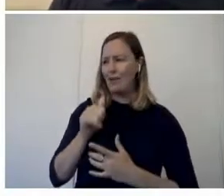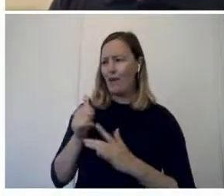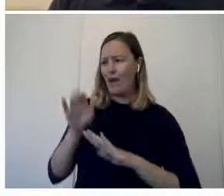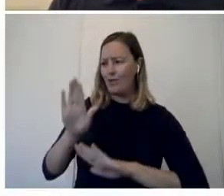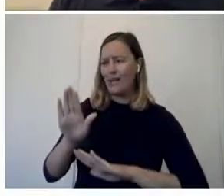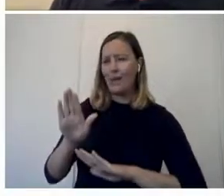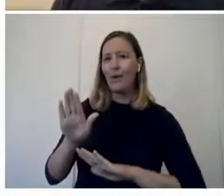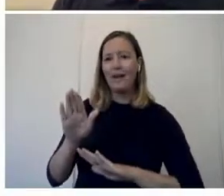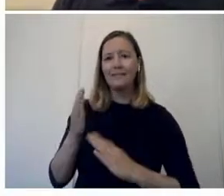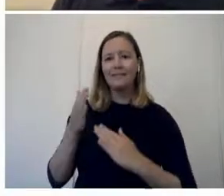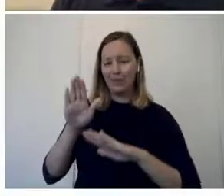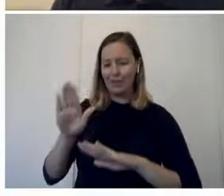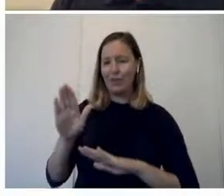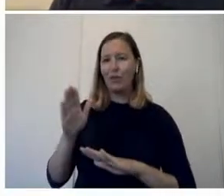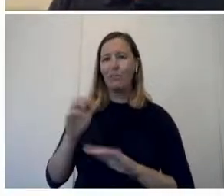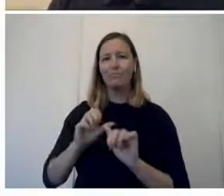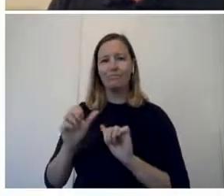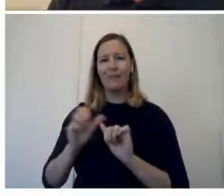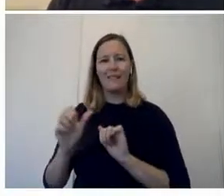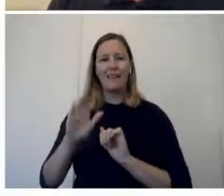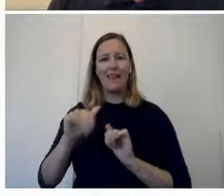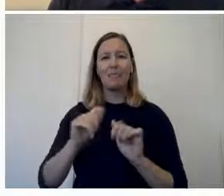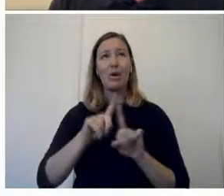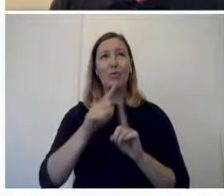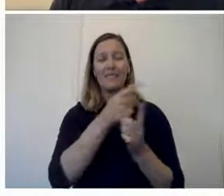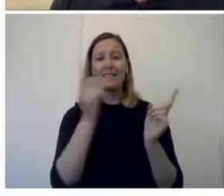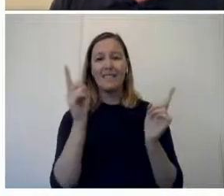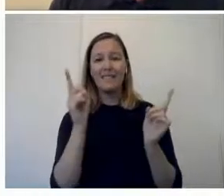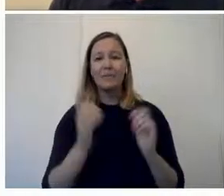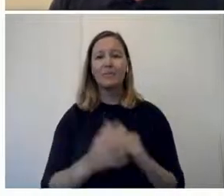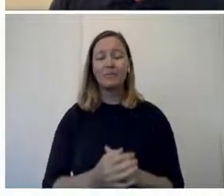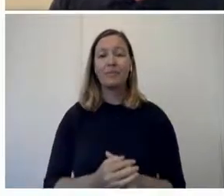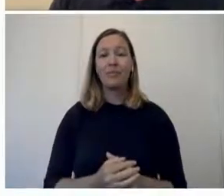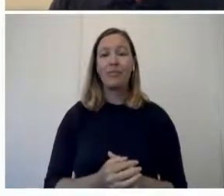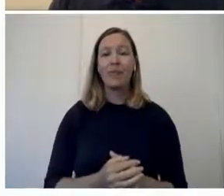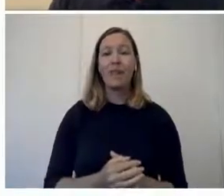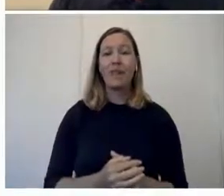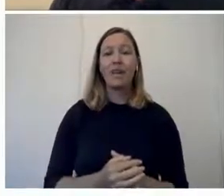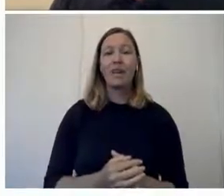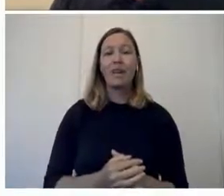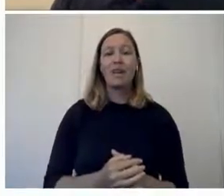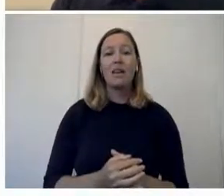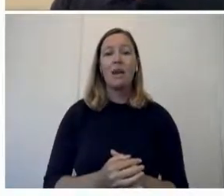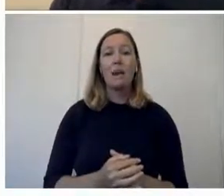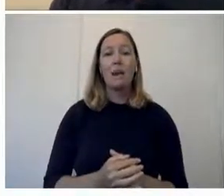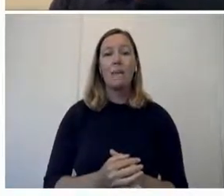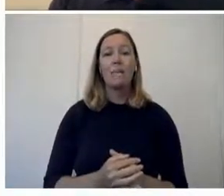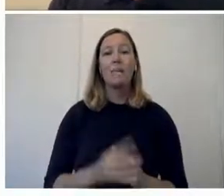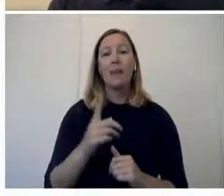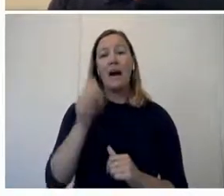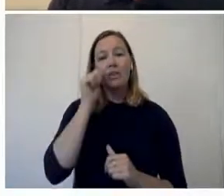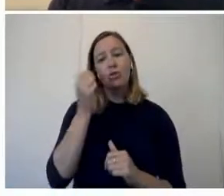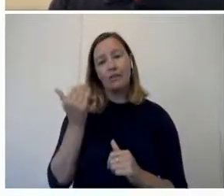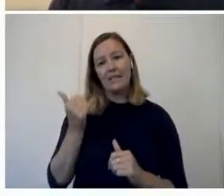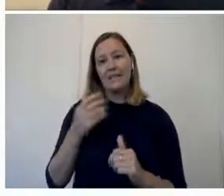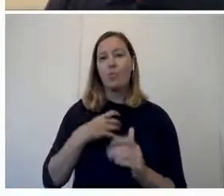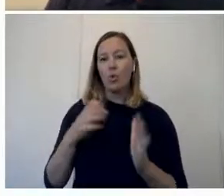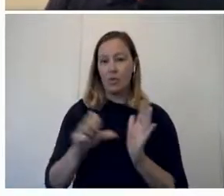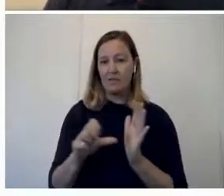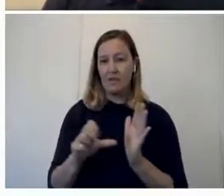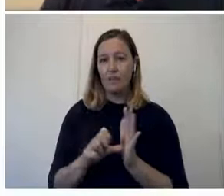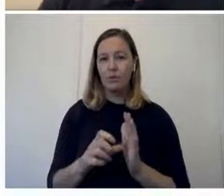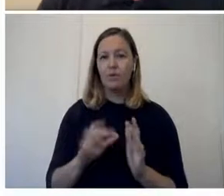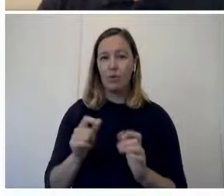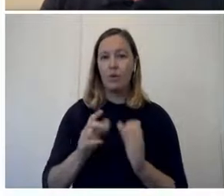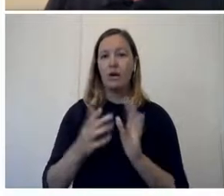as you've fared much better than many of us. But I know how hard it's been for you more recently. I was just joking